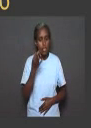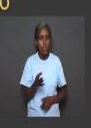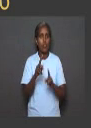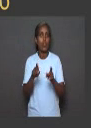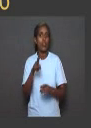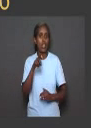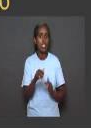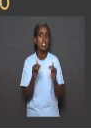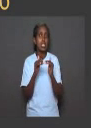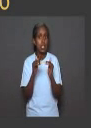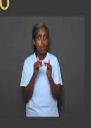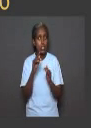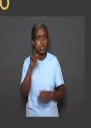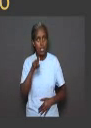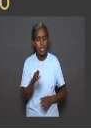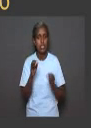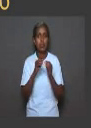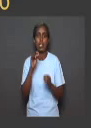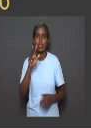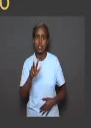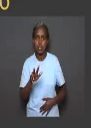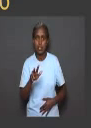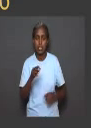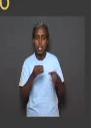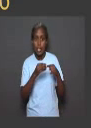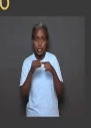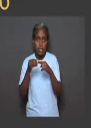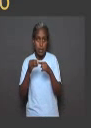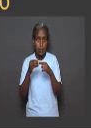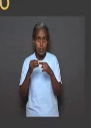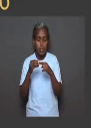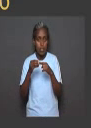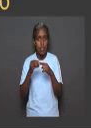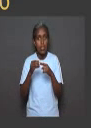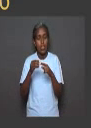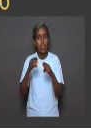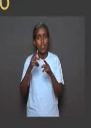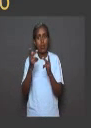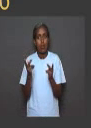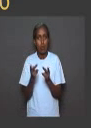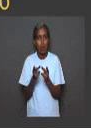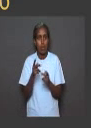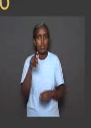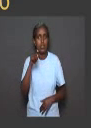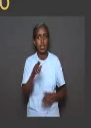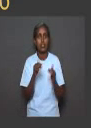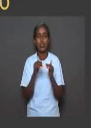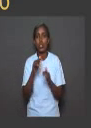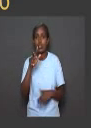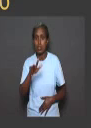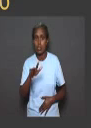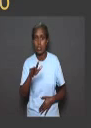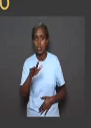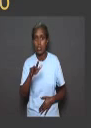3, f of x equals x plus 3, except that there is a hole